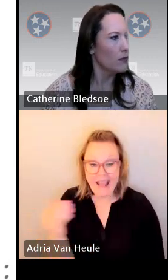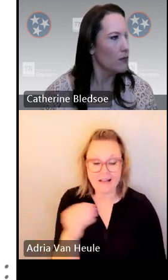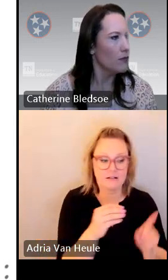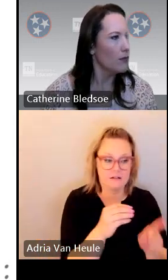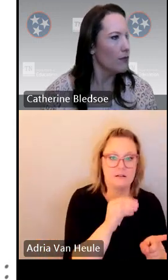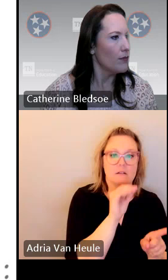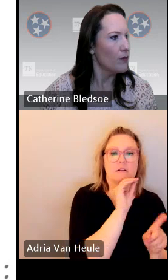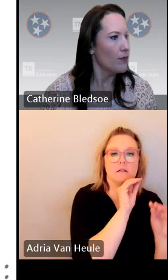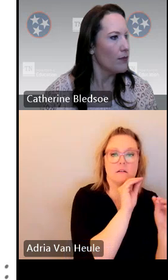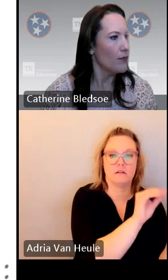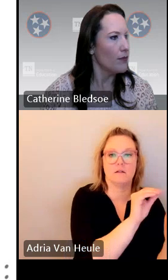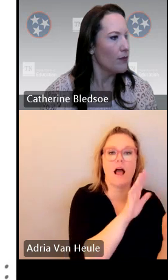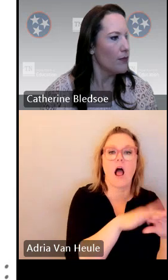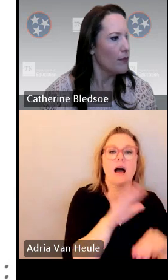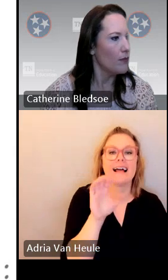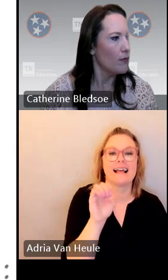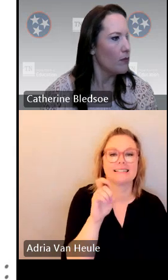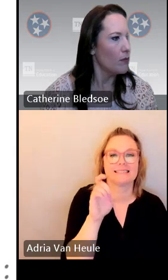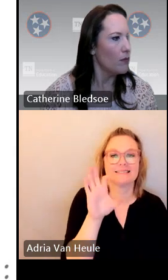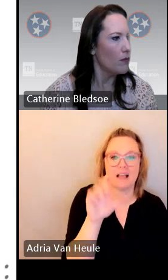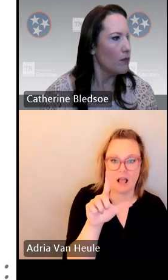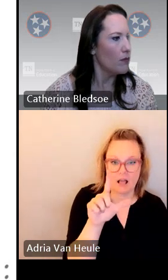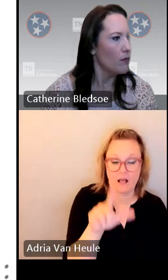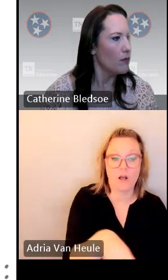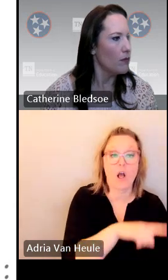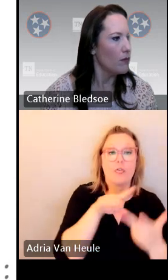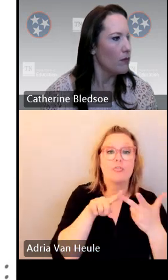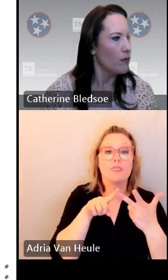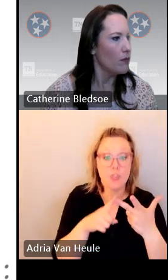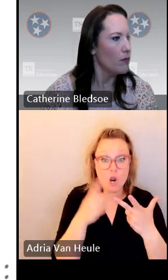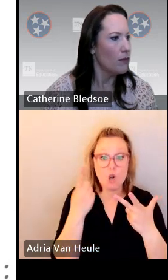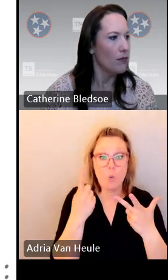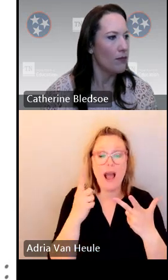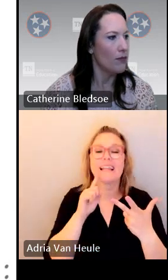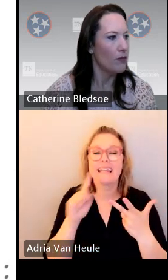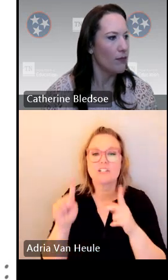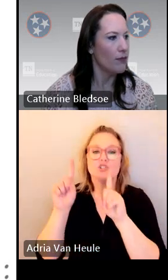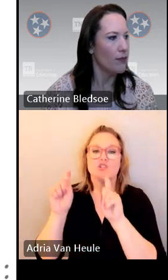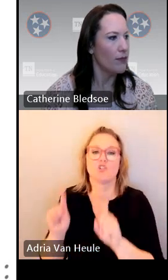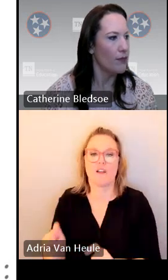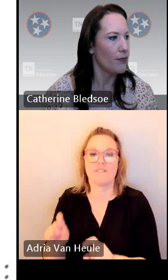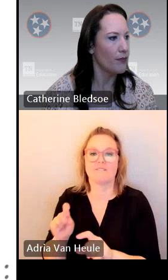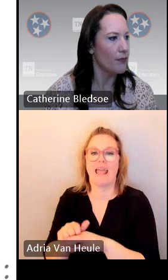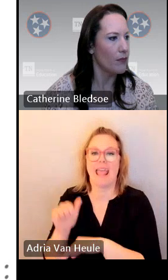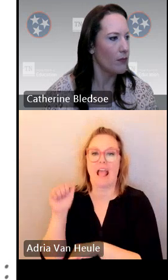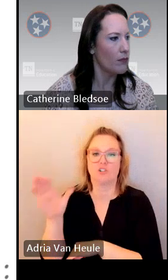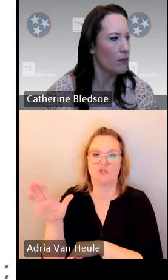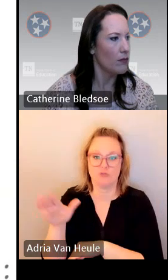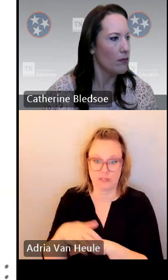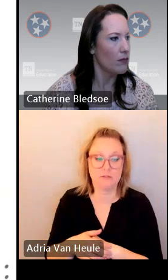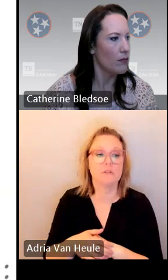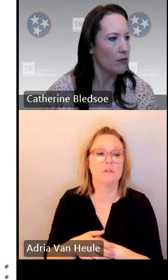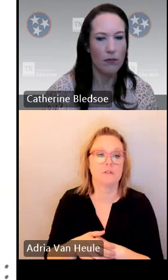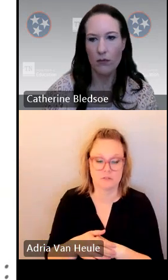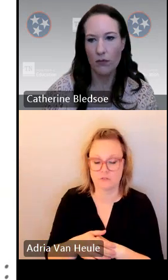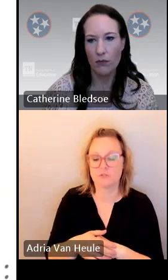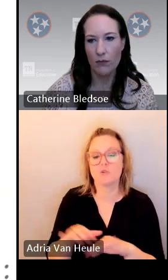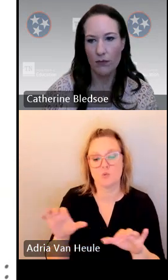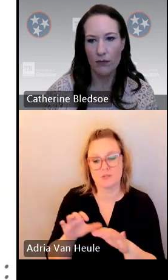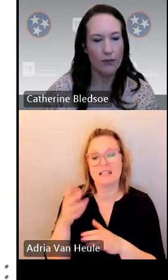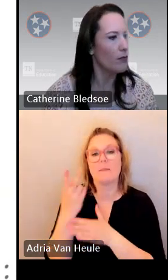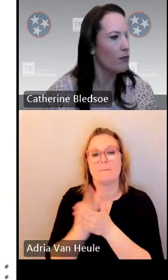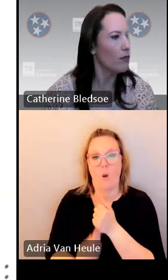logged those 2, and then your 3rd successful one would be your survey entry. So you probably would have already done that on your Excel and your